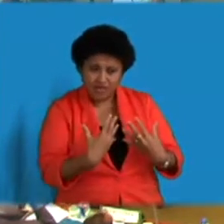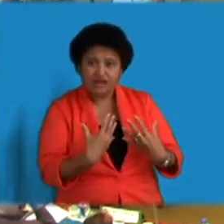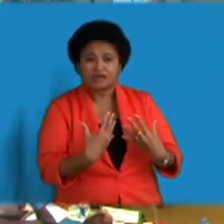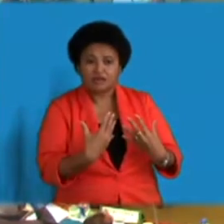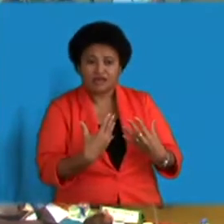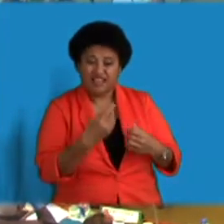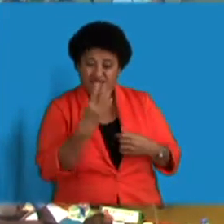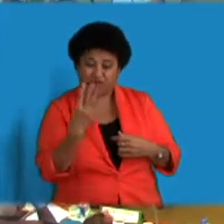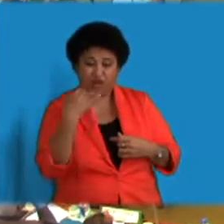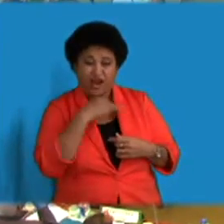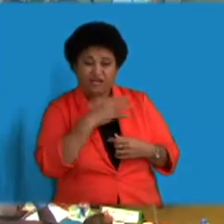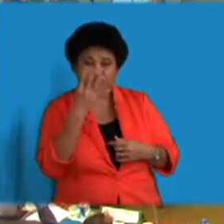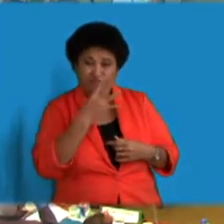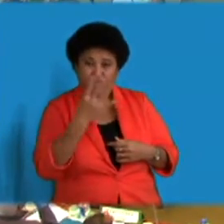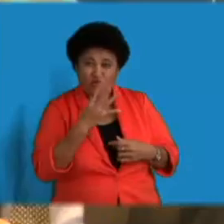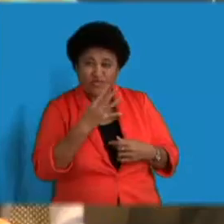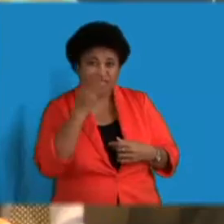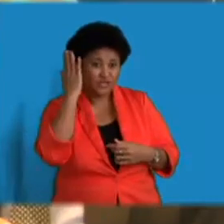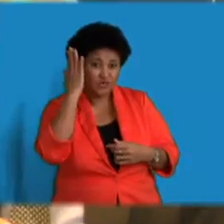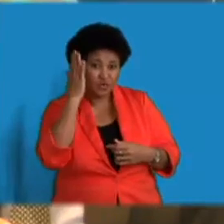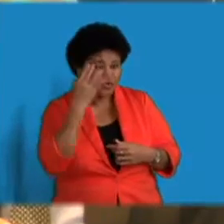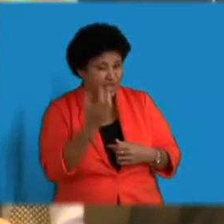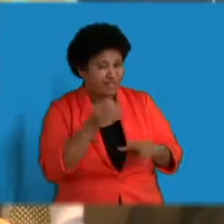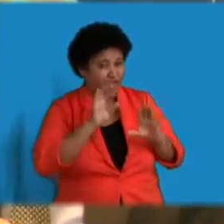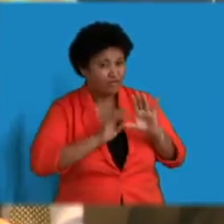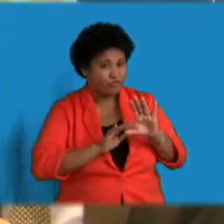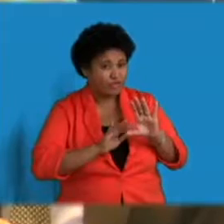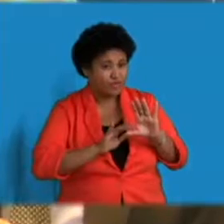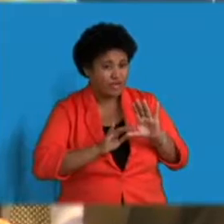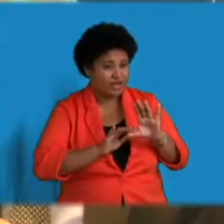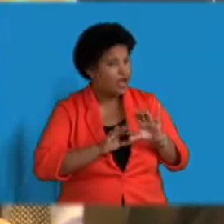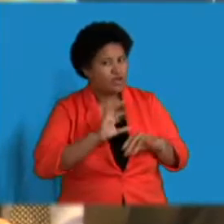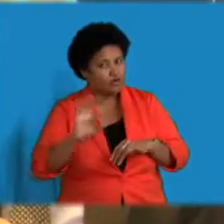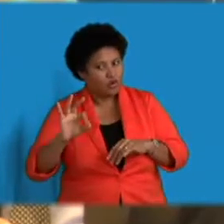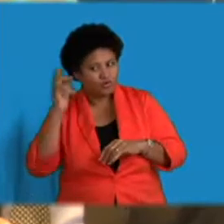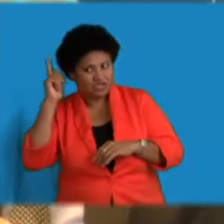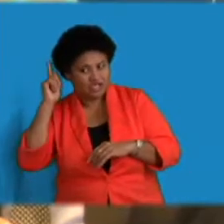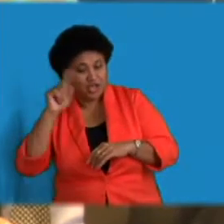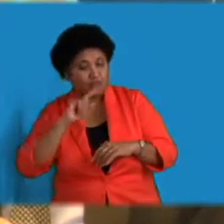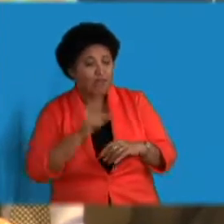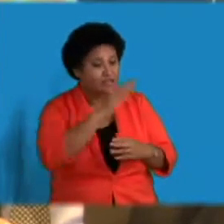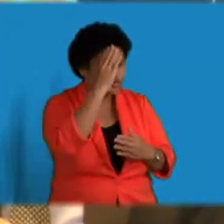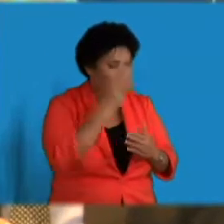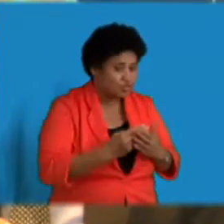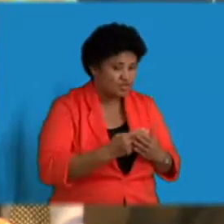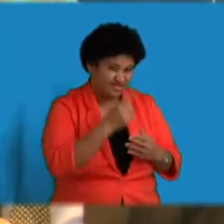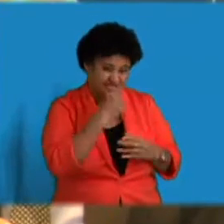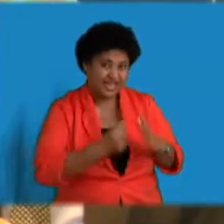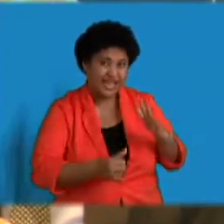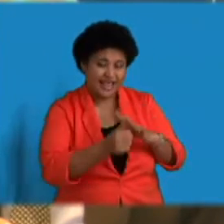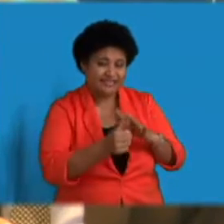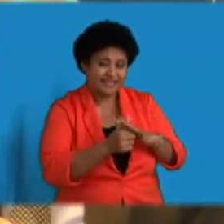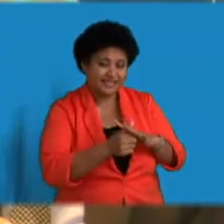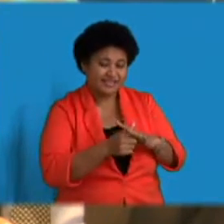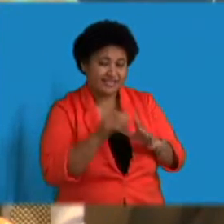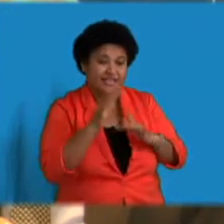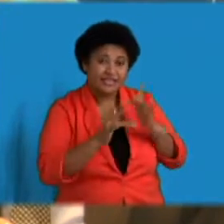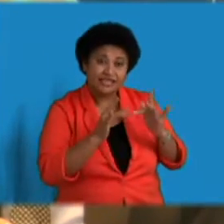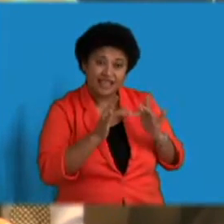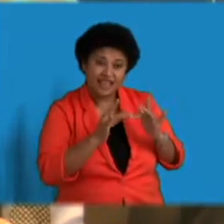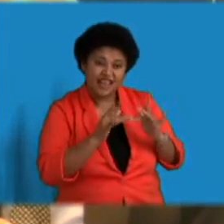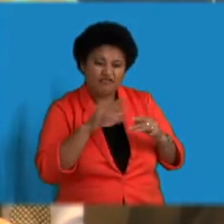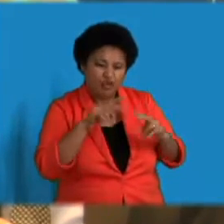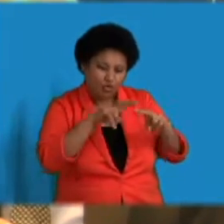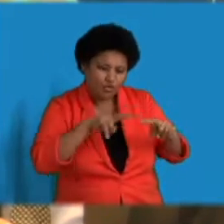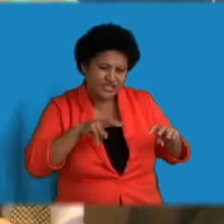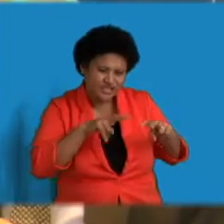schools, they have computers that allow students, not teachers, to have access to the internet for the purpose of research? And if not,